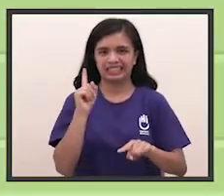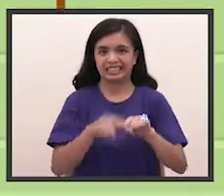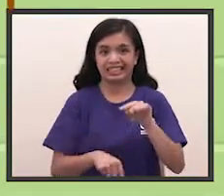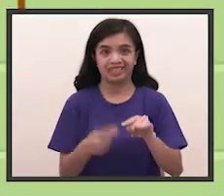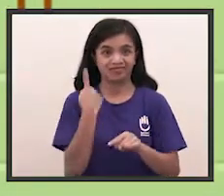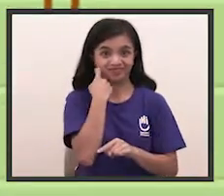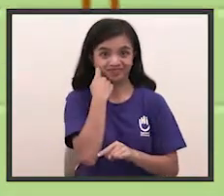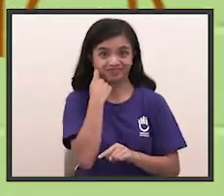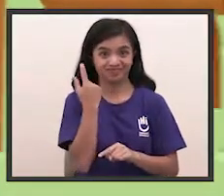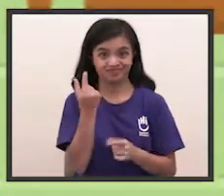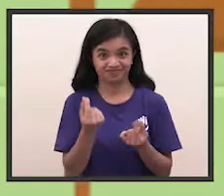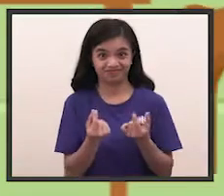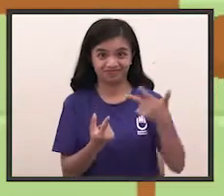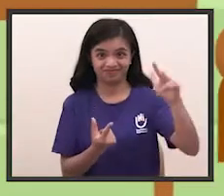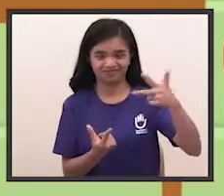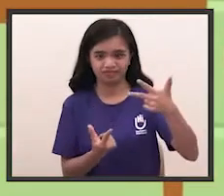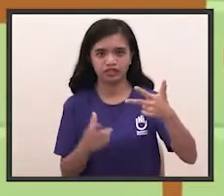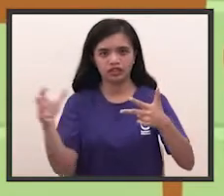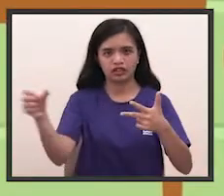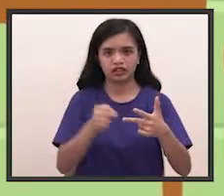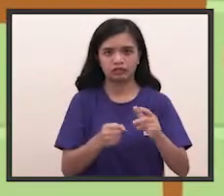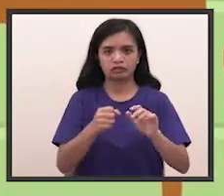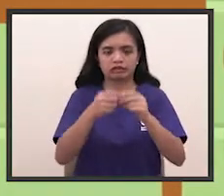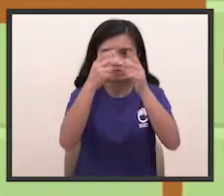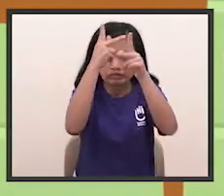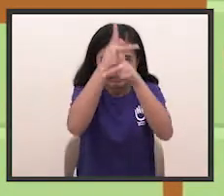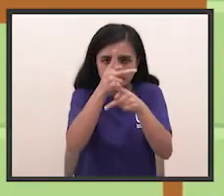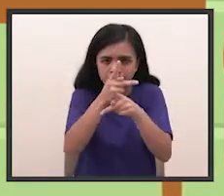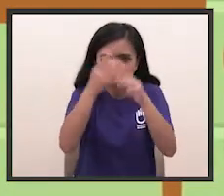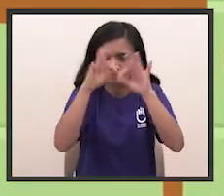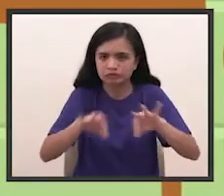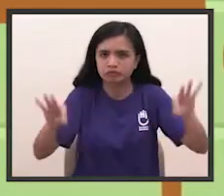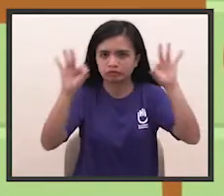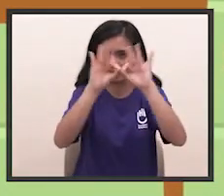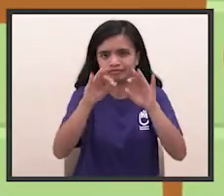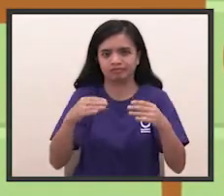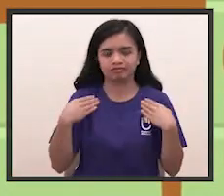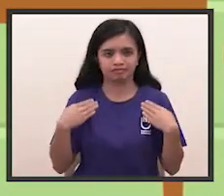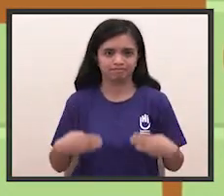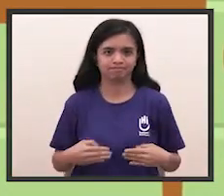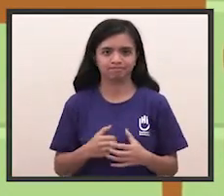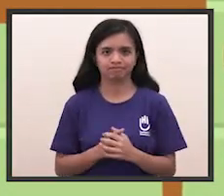drop, grab an object to cover your vital organs.